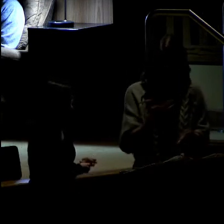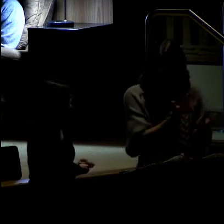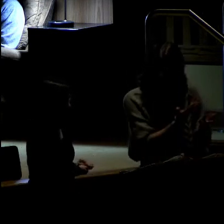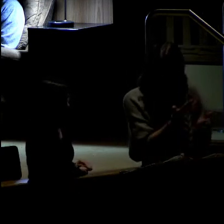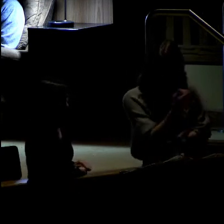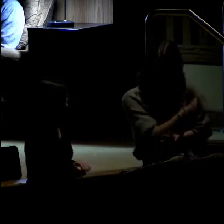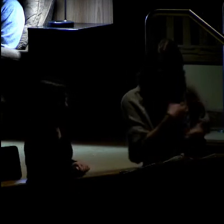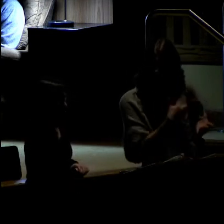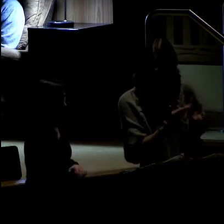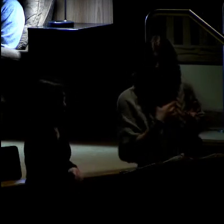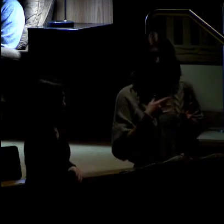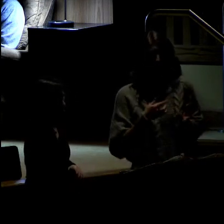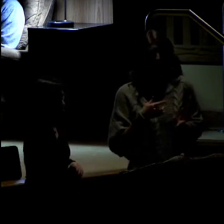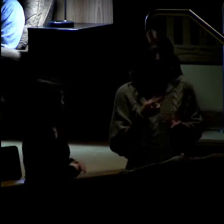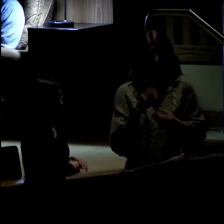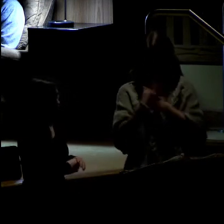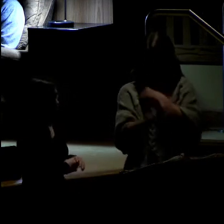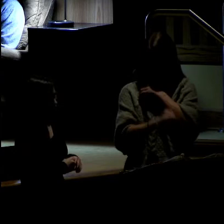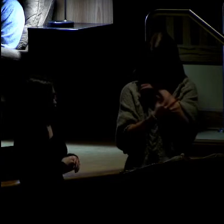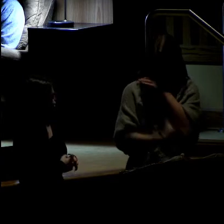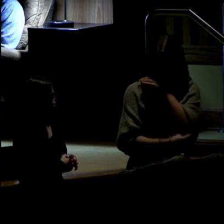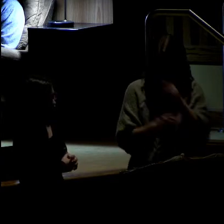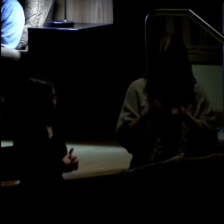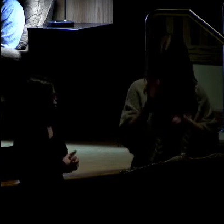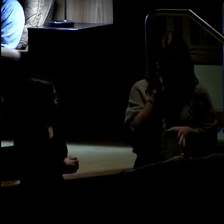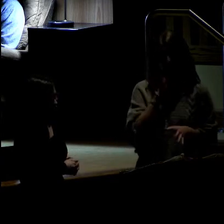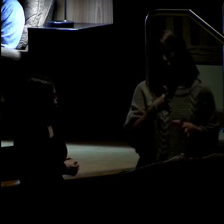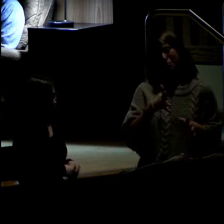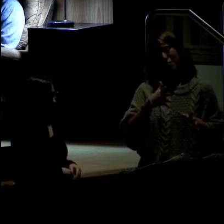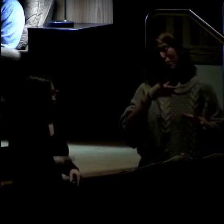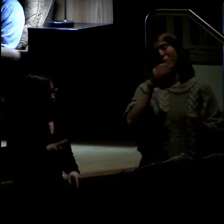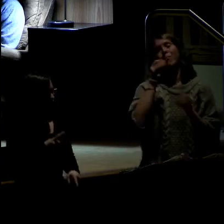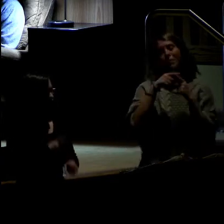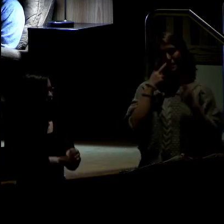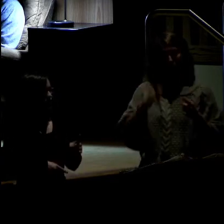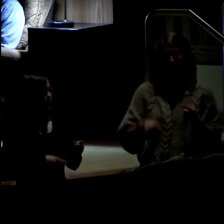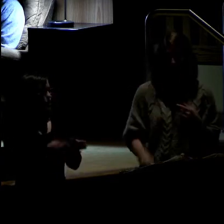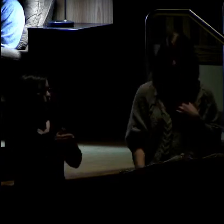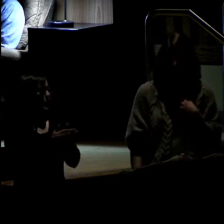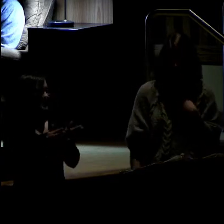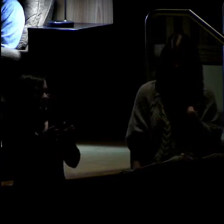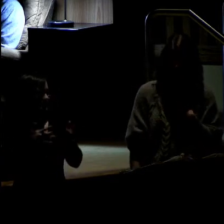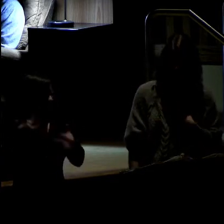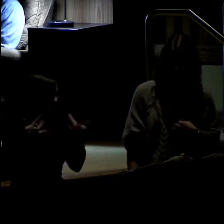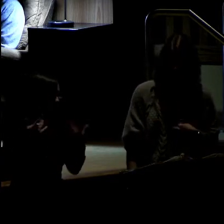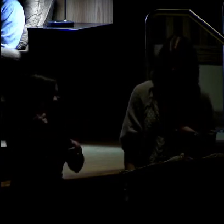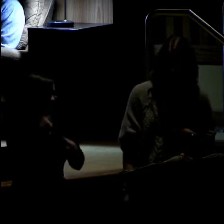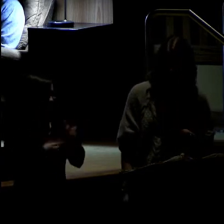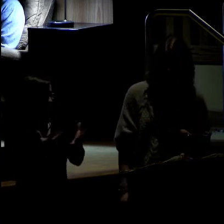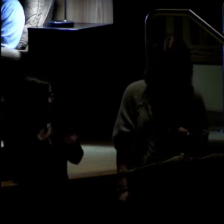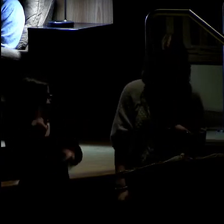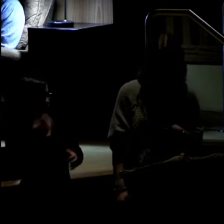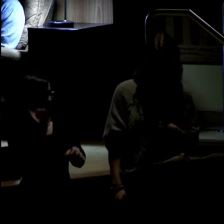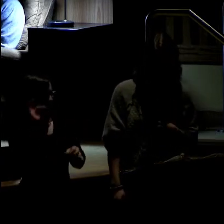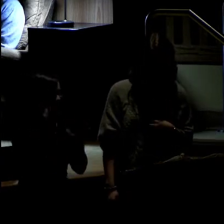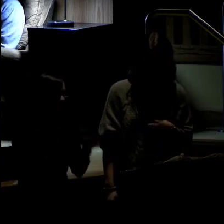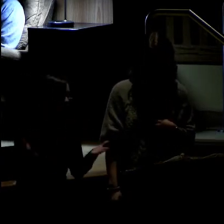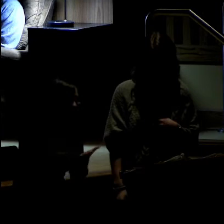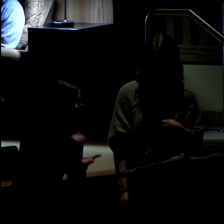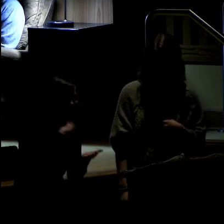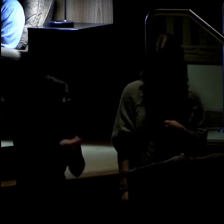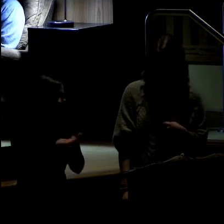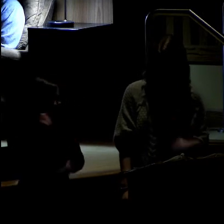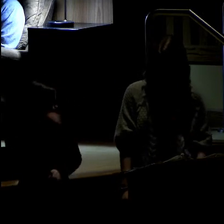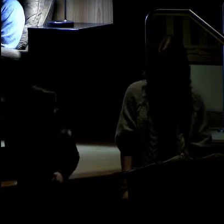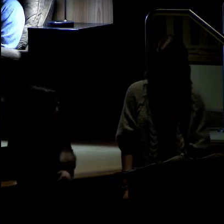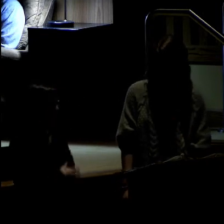Katie. That needy family is gonna faint when they see this. I can't wait till Pastor Thomas takes the offering tomorrow. Kids, are you